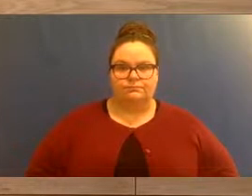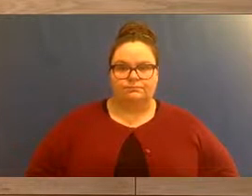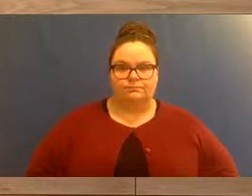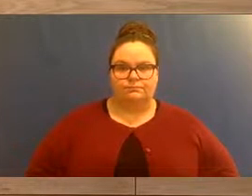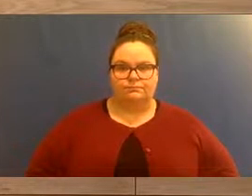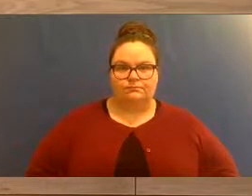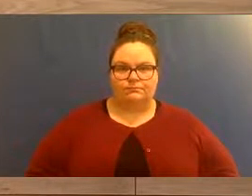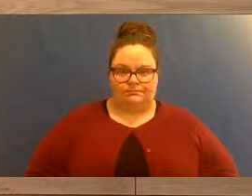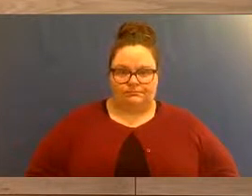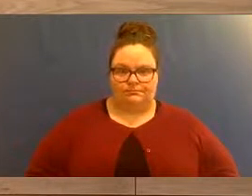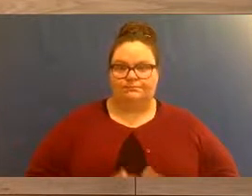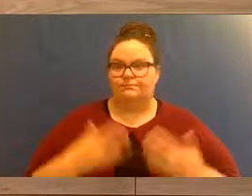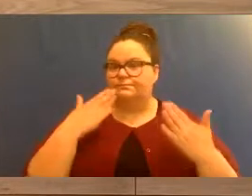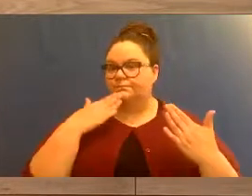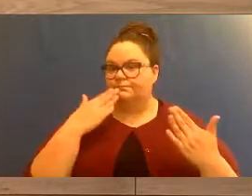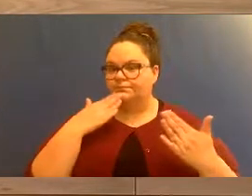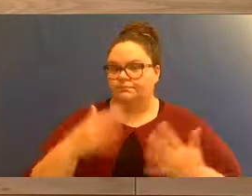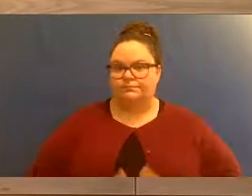Thank you, Mr. Brown.